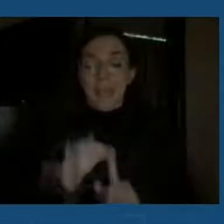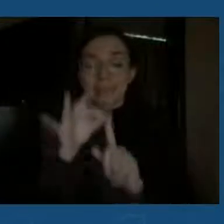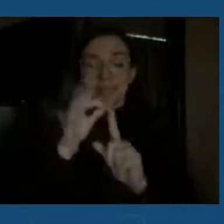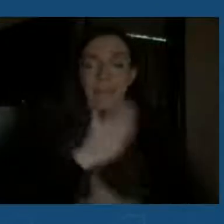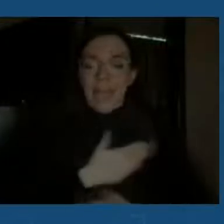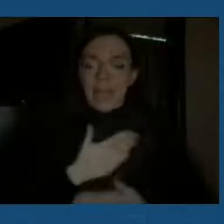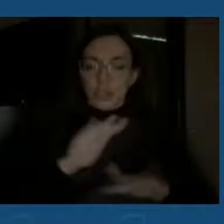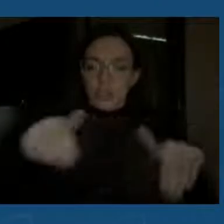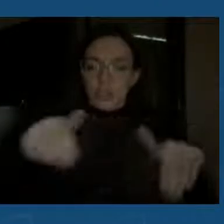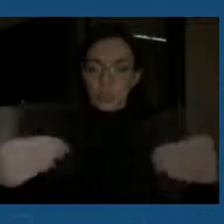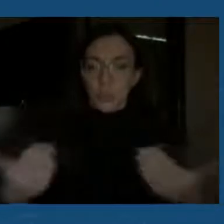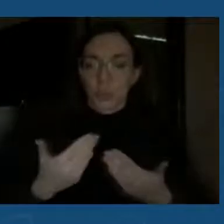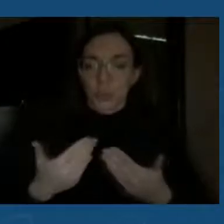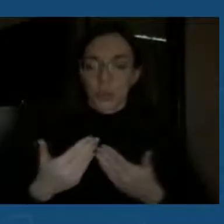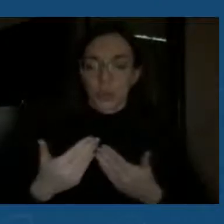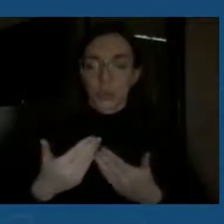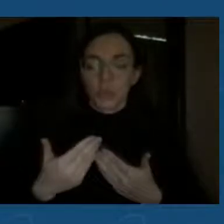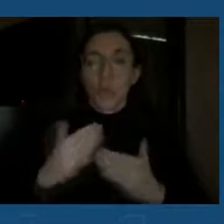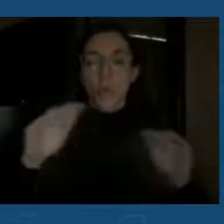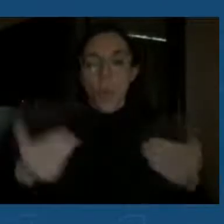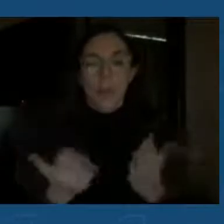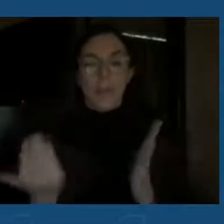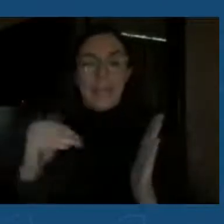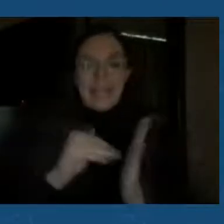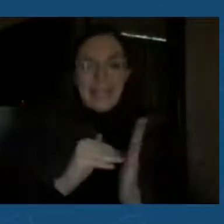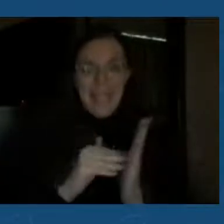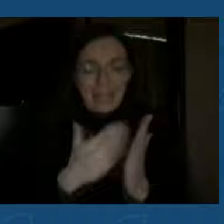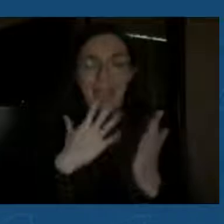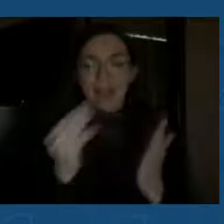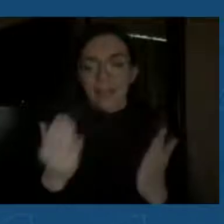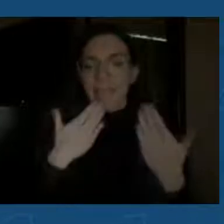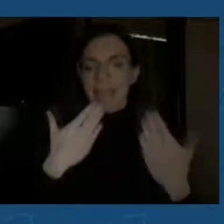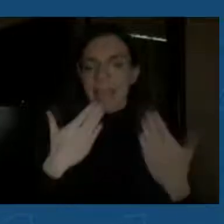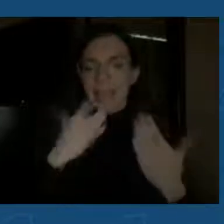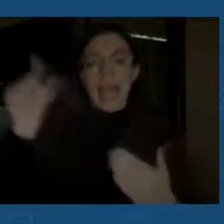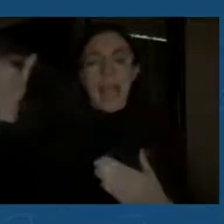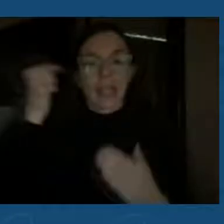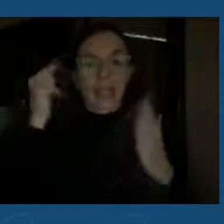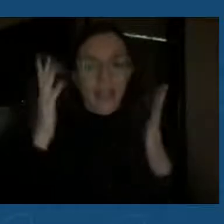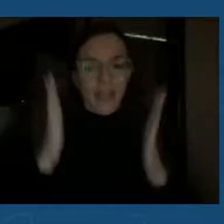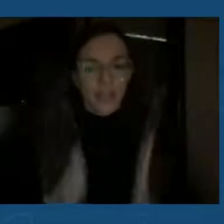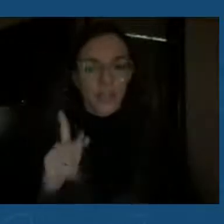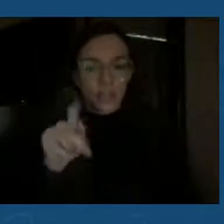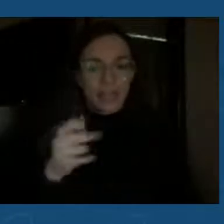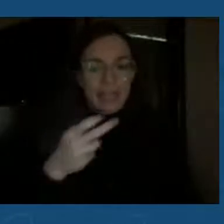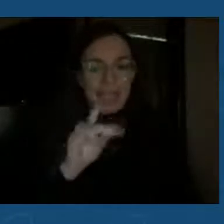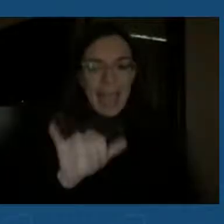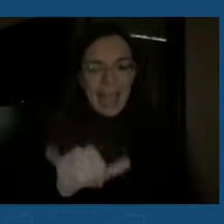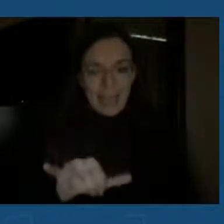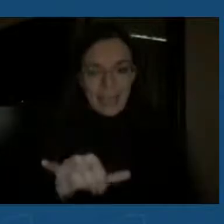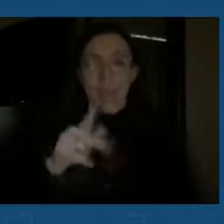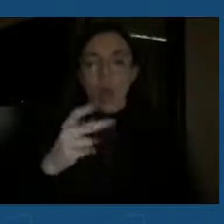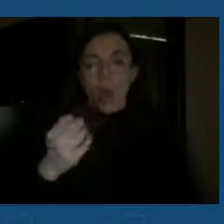to you, welcome again, and thank Governor Kathy Hochul.